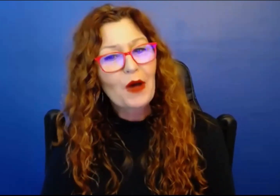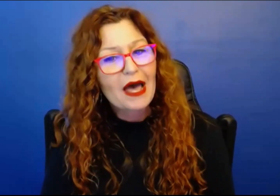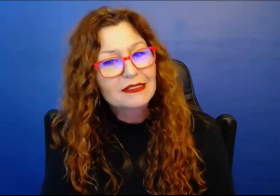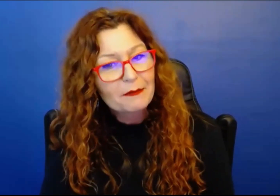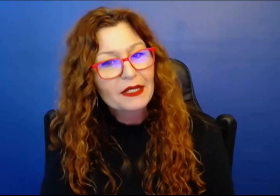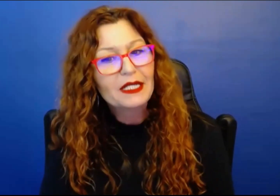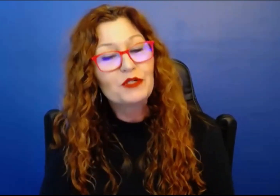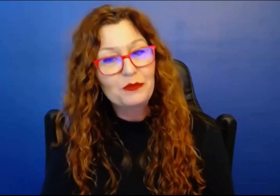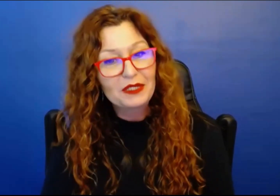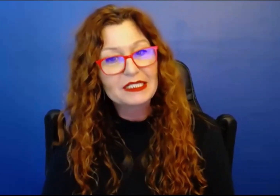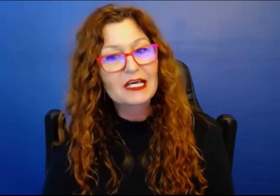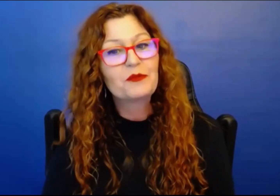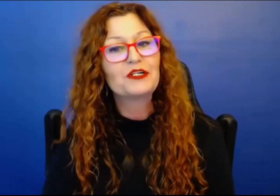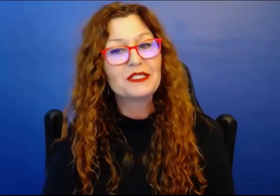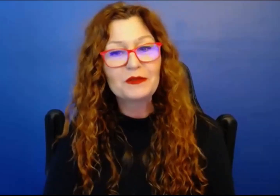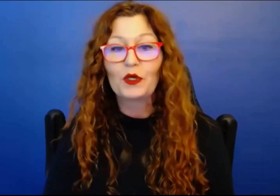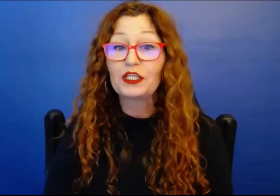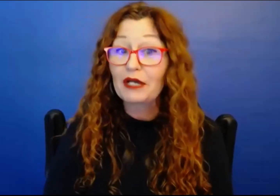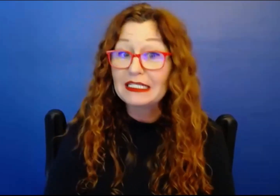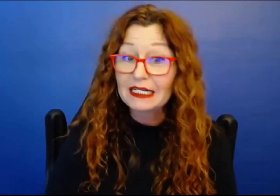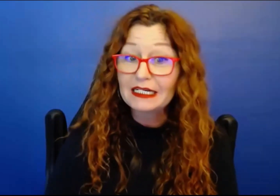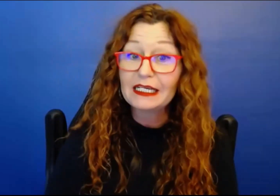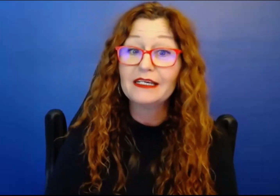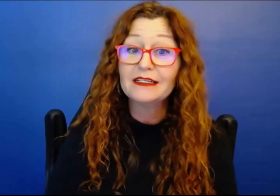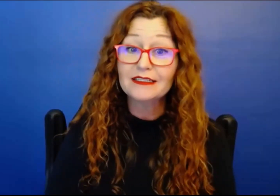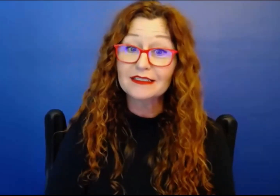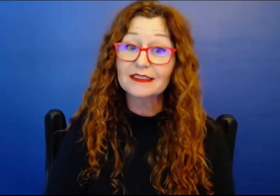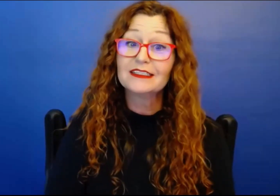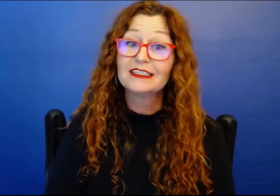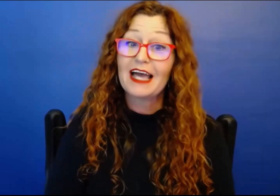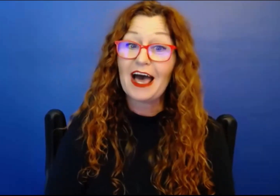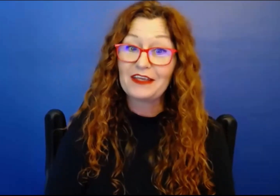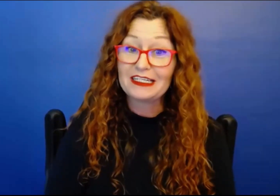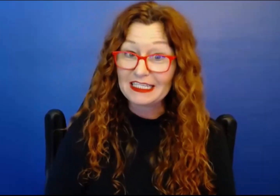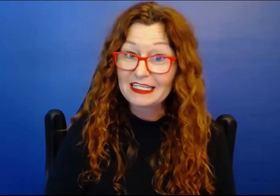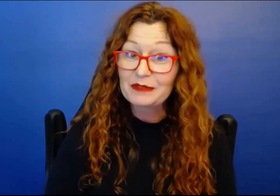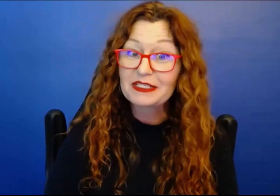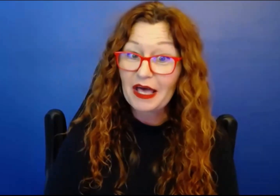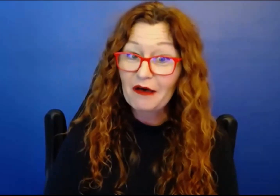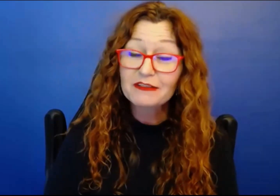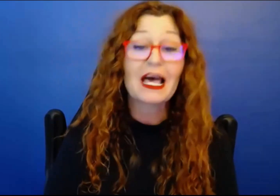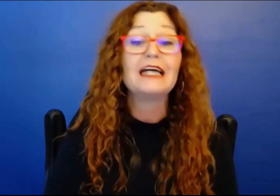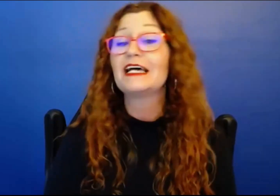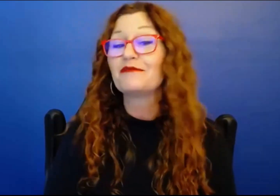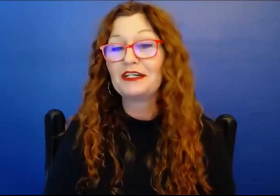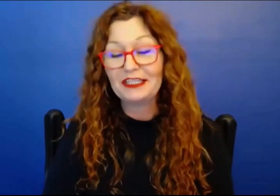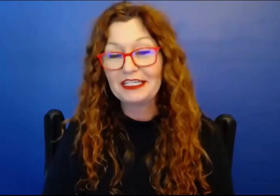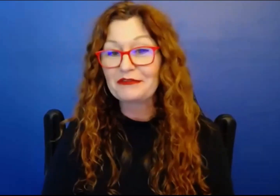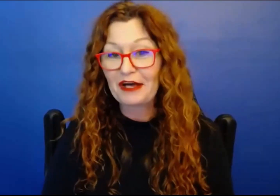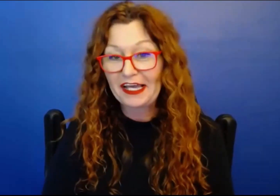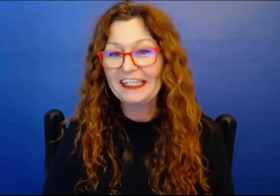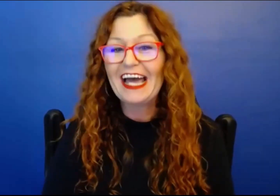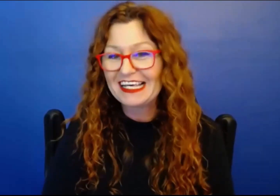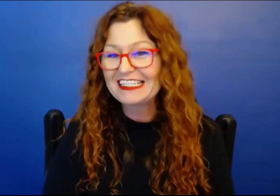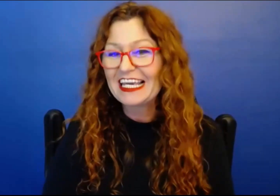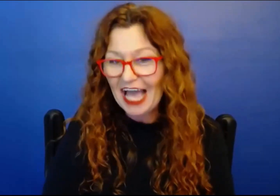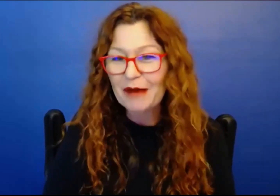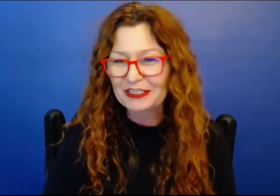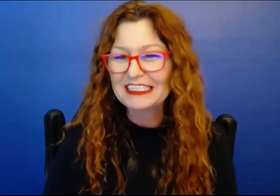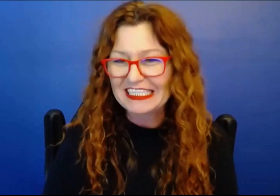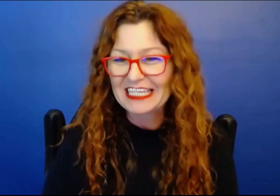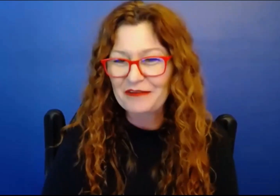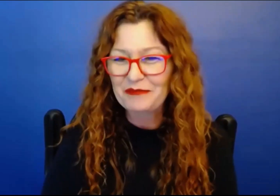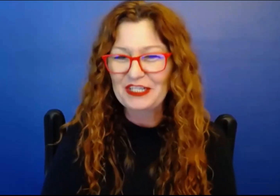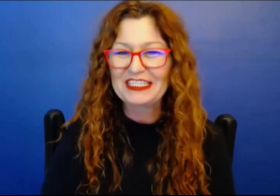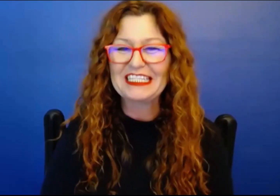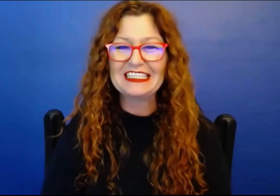important to ask somebody when you meet a deaf person what their identity is, how they see themselves. I definitely define as a